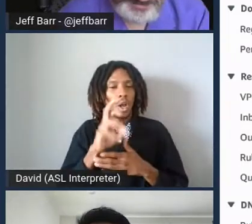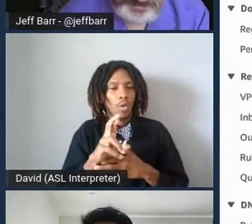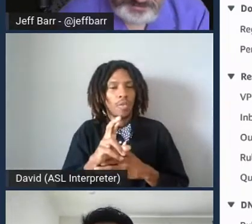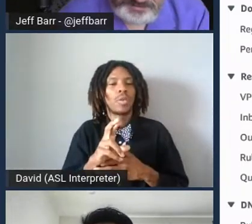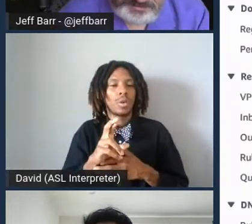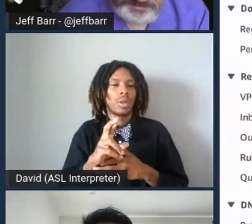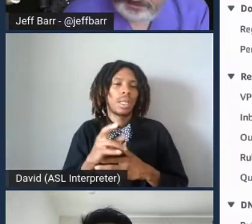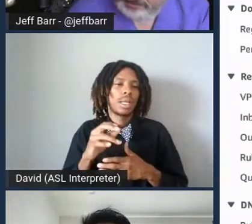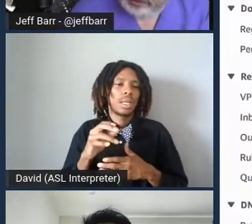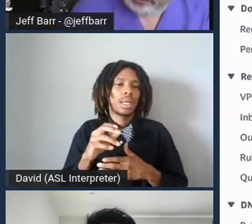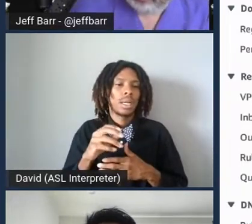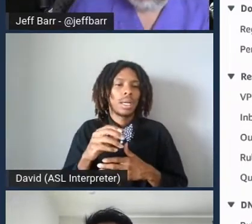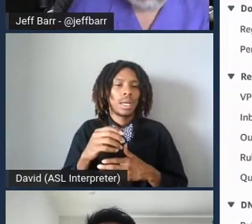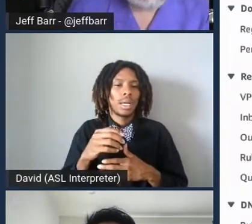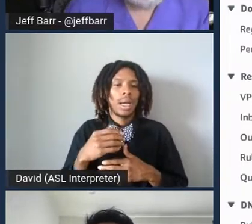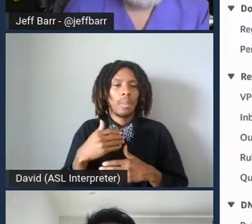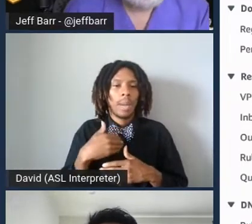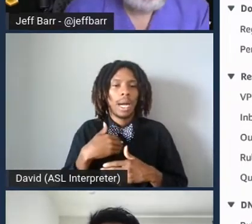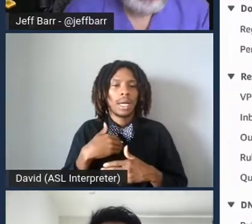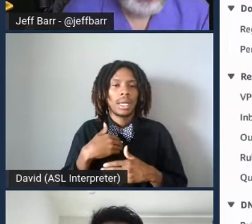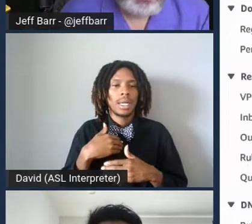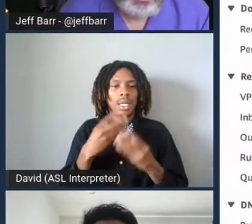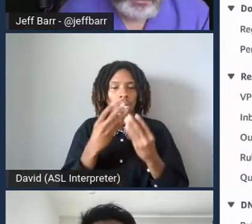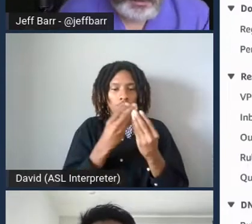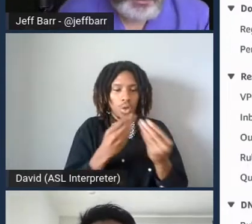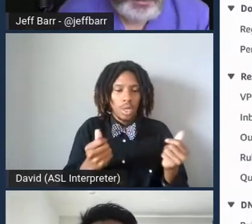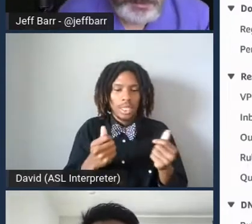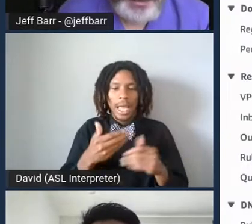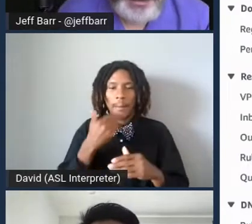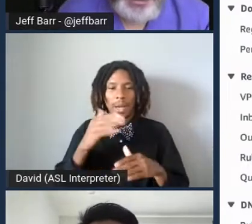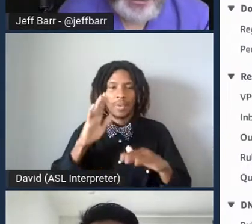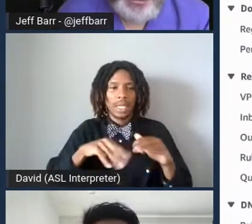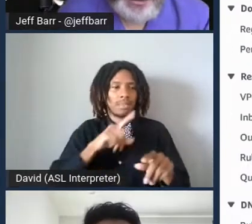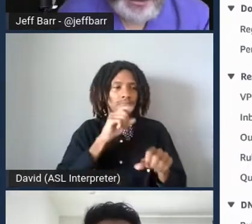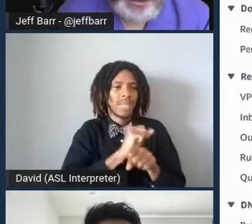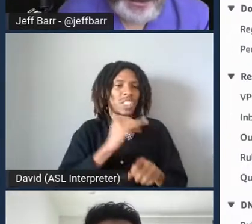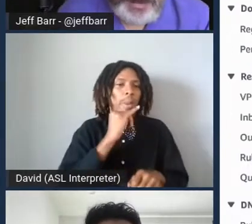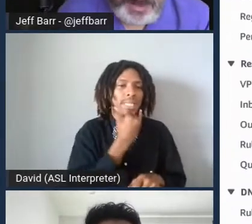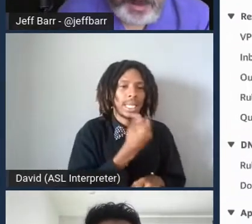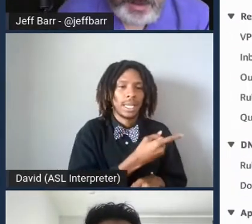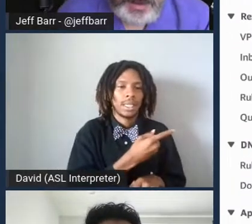you know, my cure is going to be better than my disease.